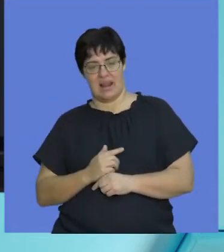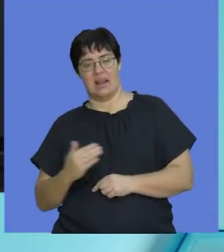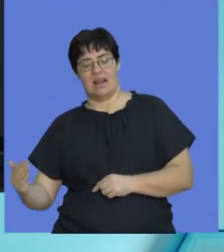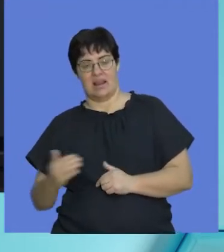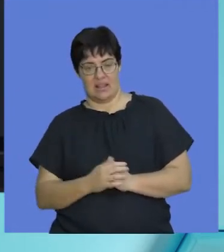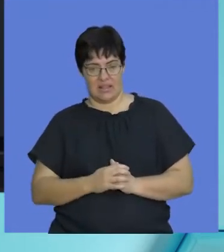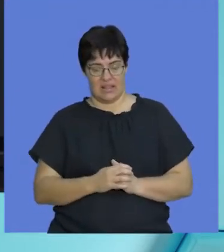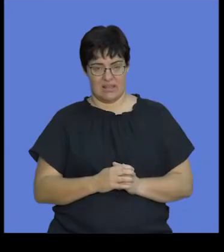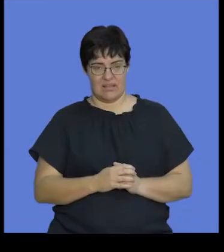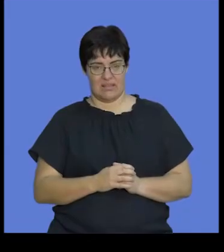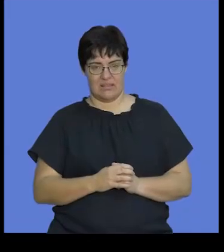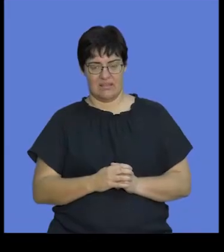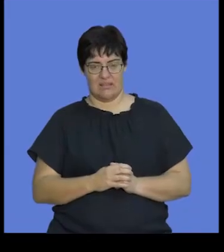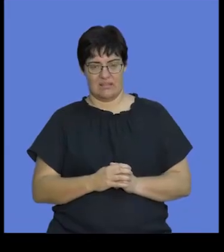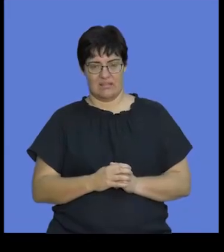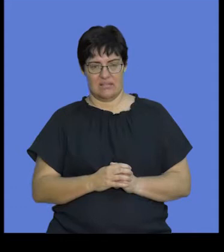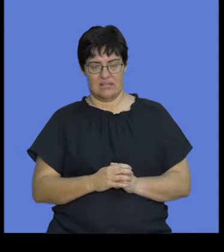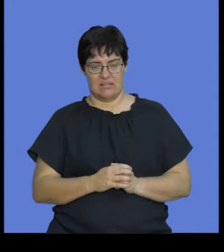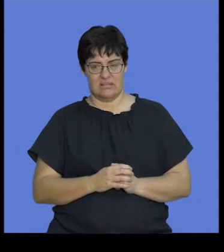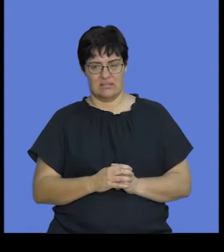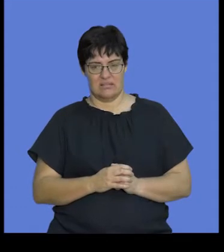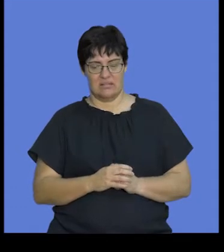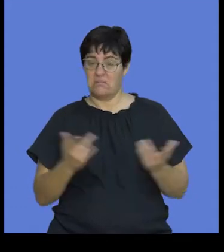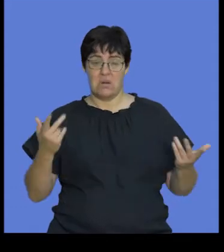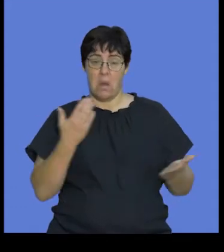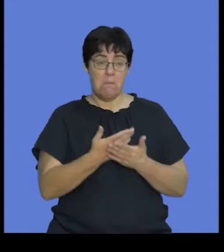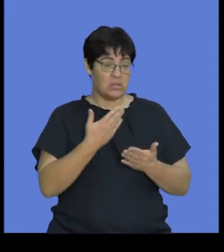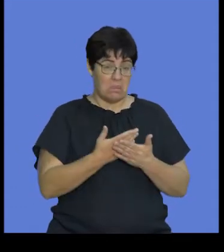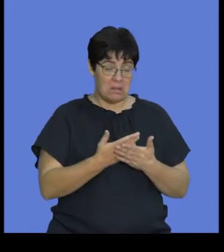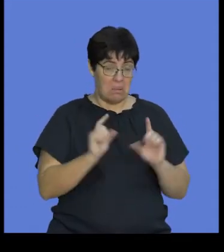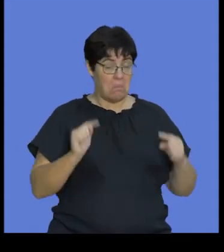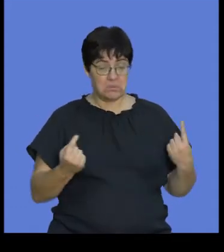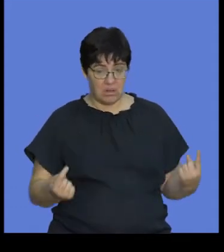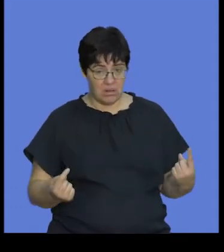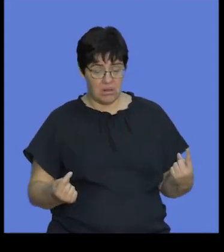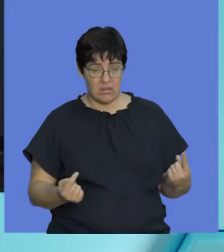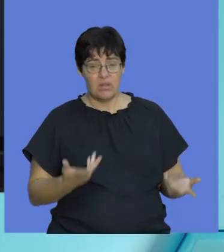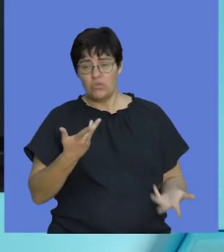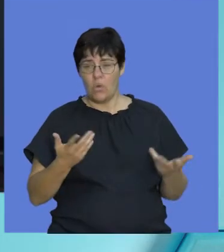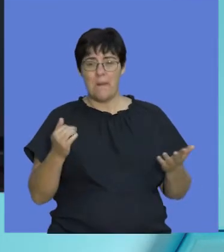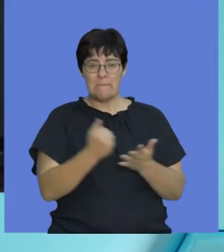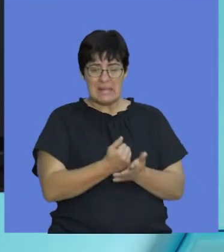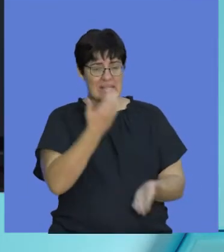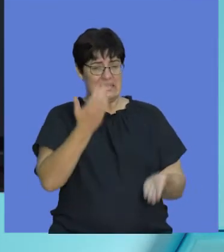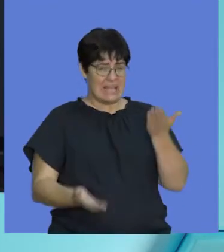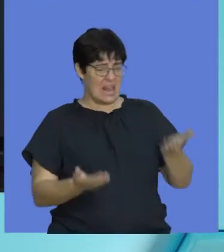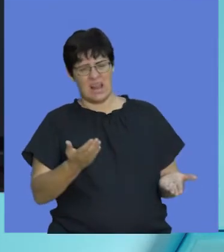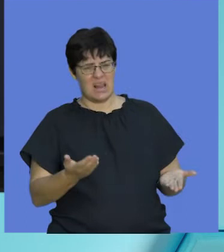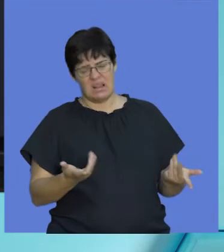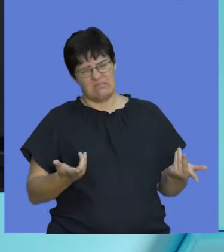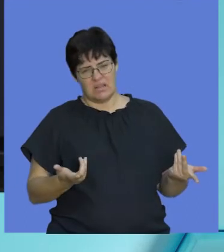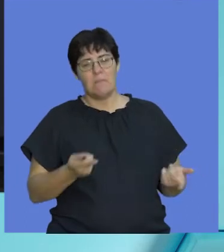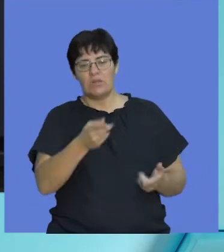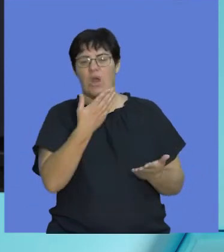me. I don't think, though it's not beyond the realm of possibility, that you will have to do these to